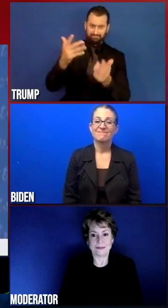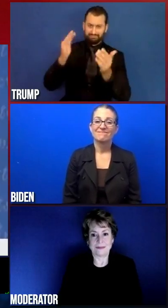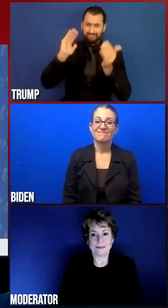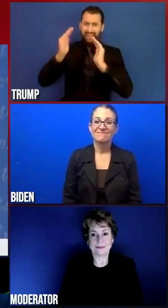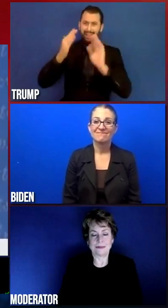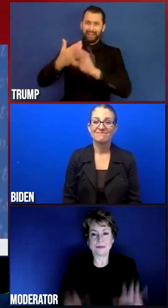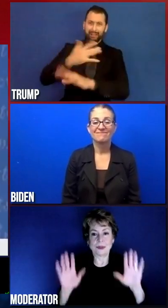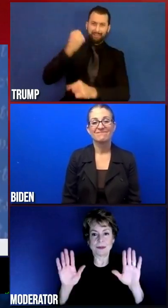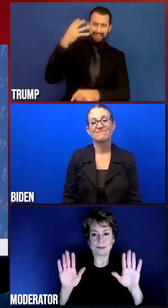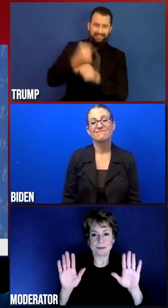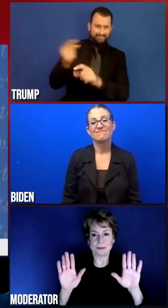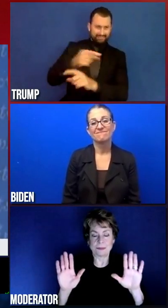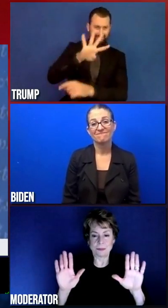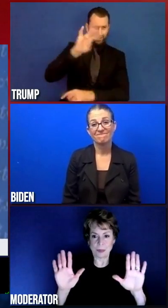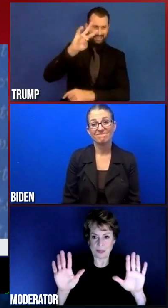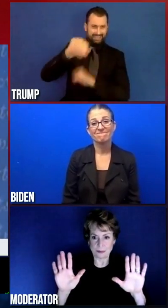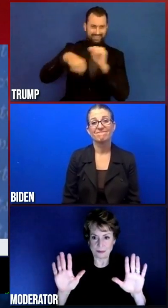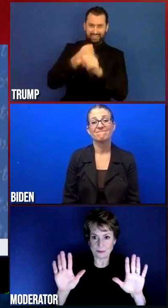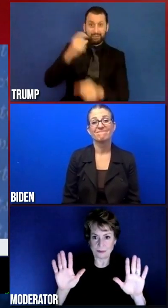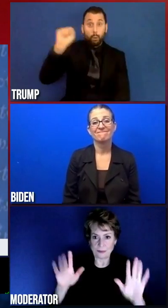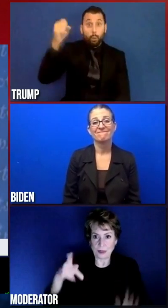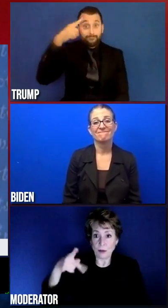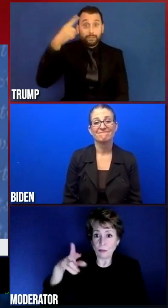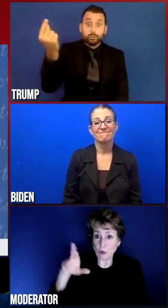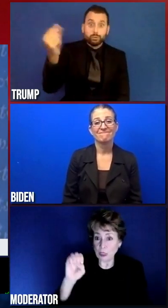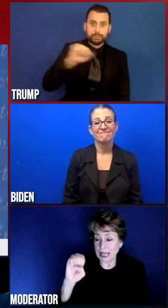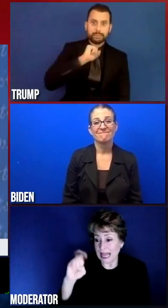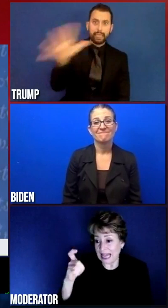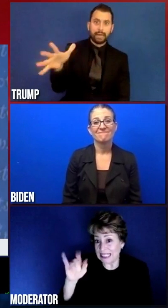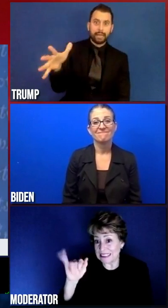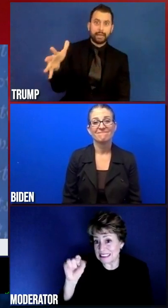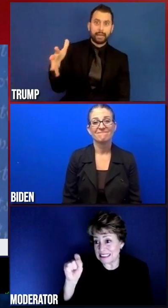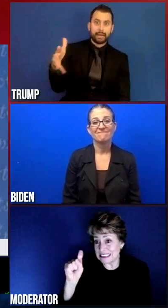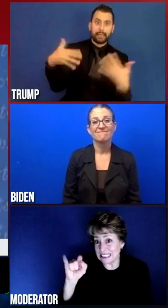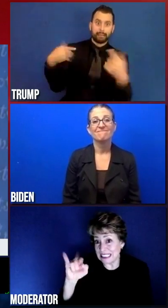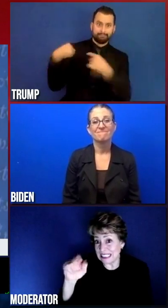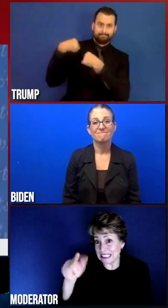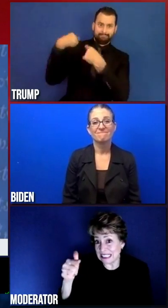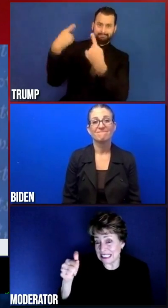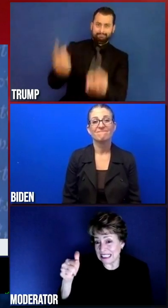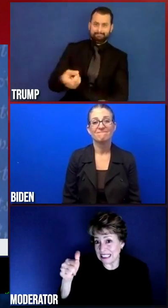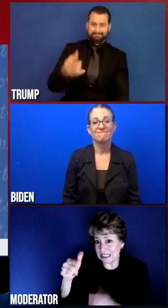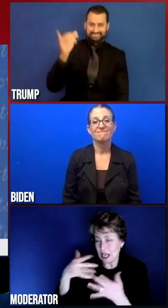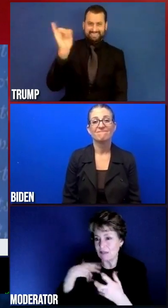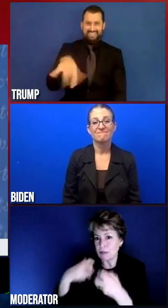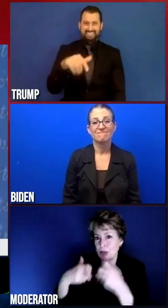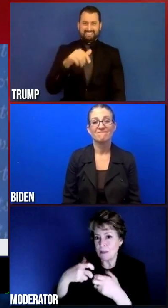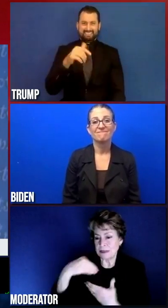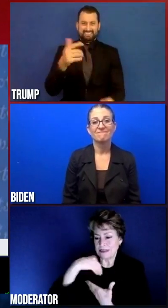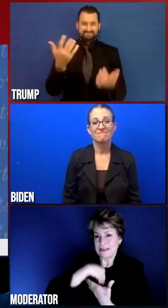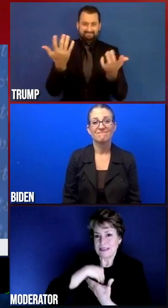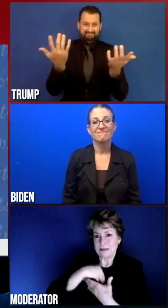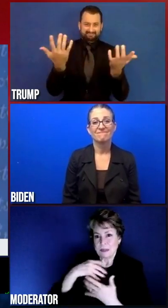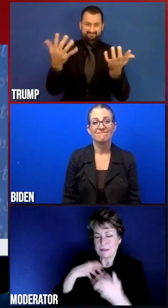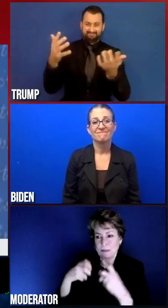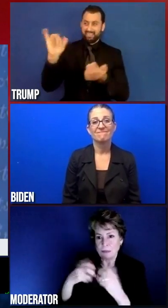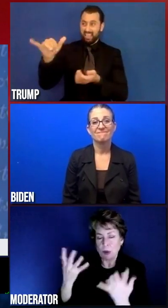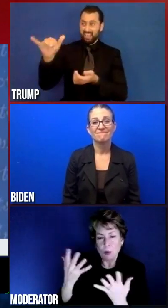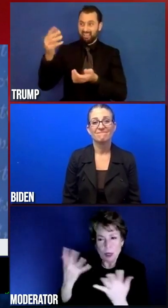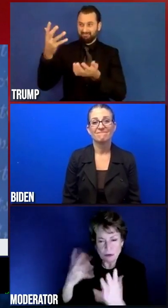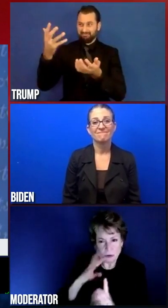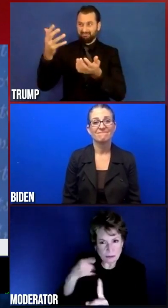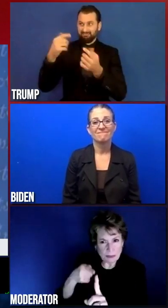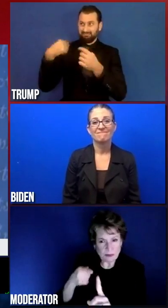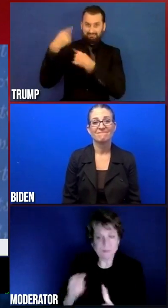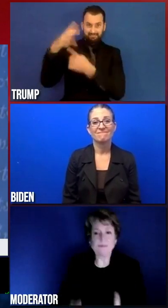insulin. health I give care. you an example. Insulin. It was destroying families, destroying people. The cost. I'm getting it for so cheap.